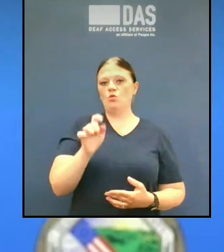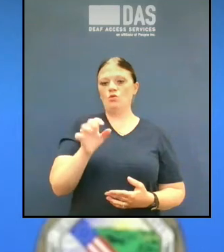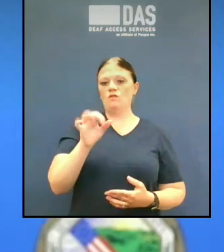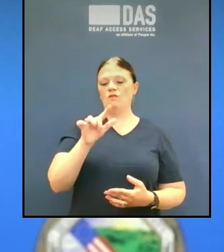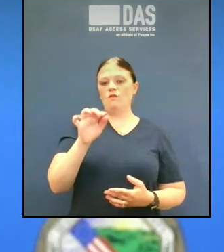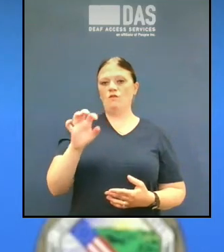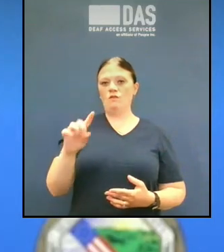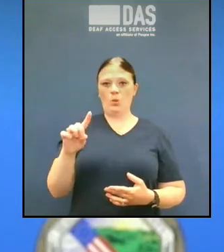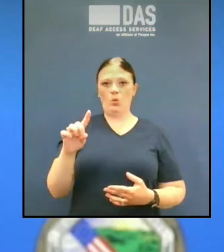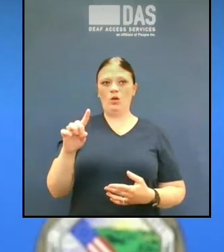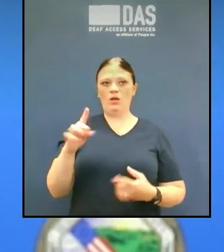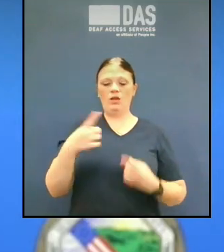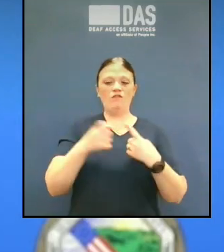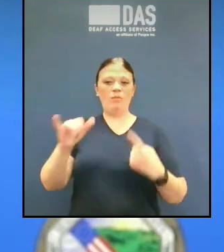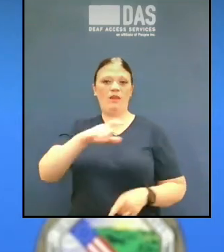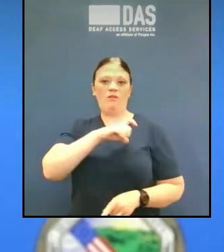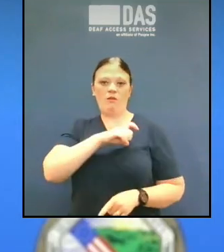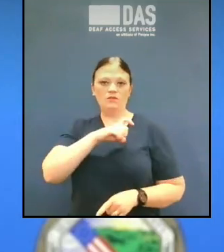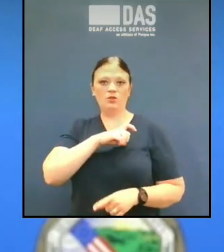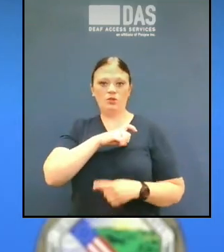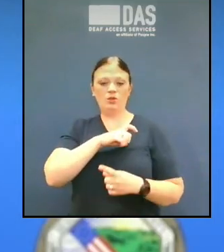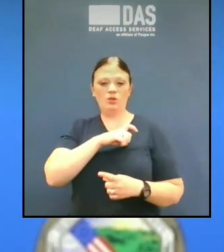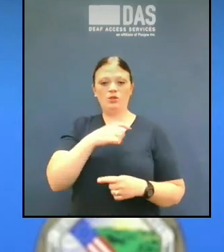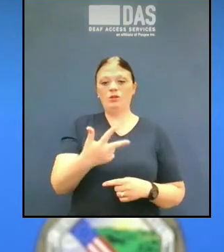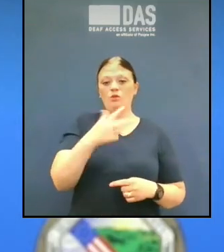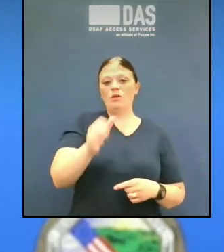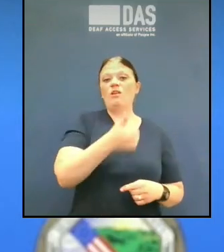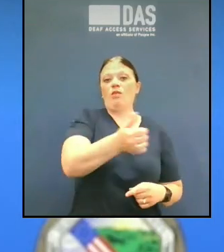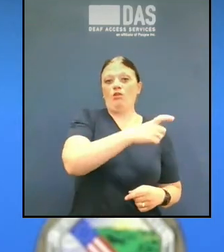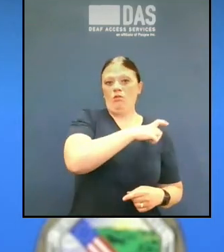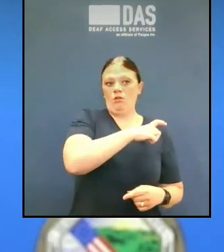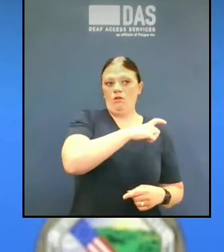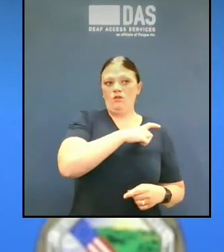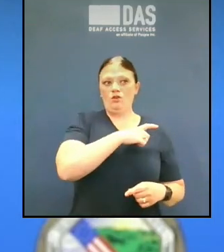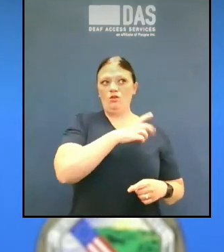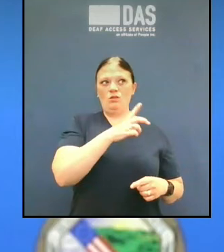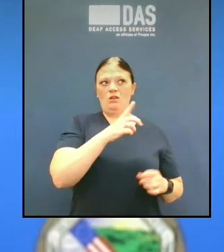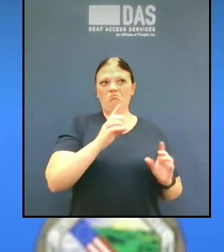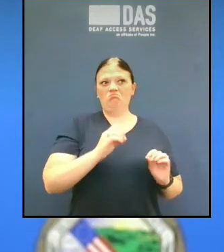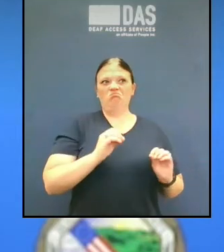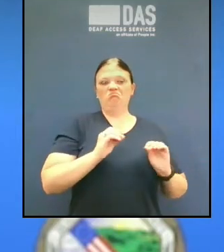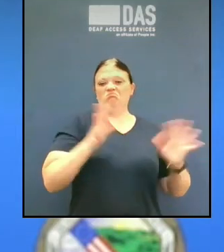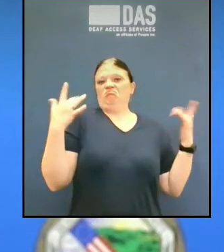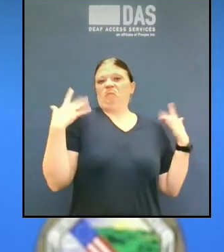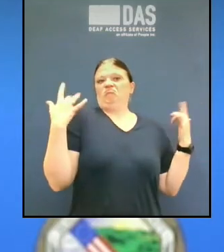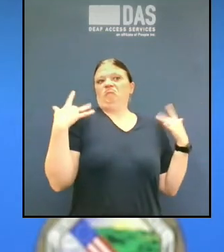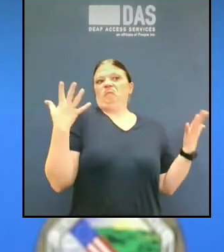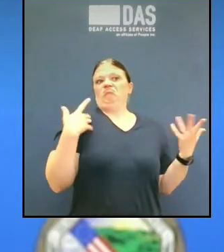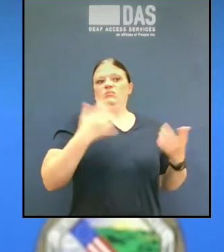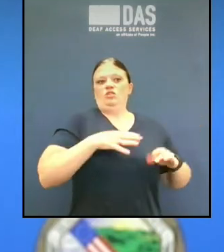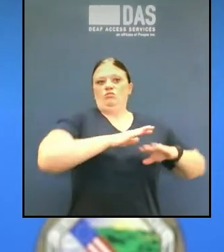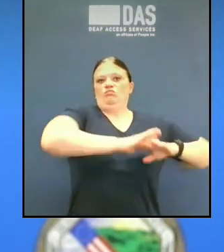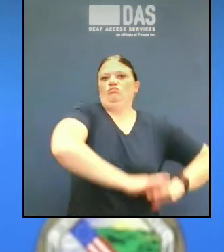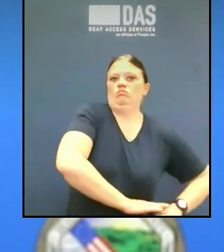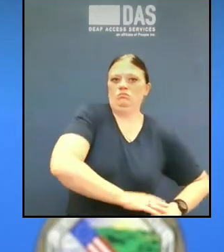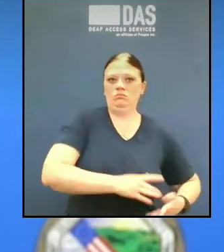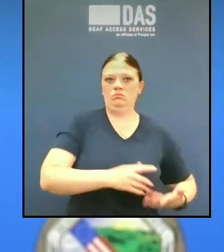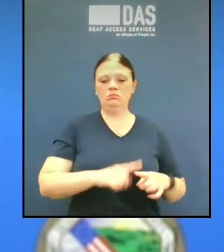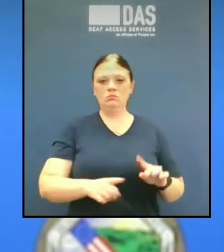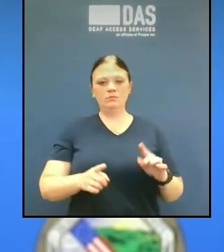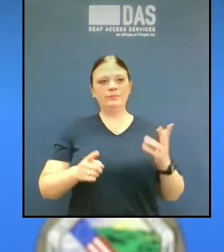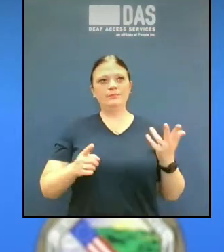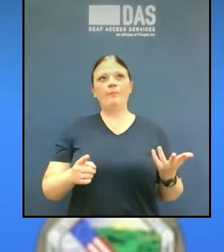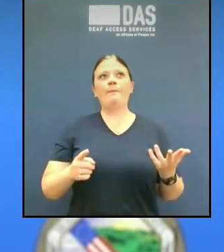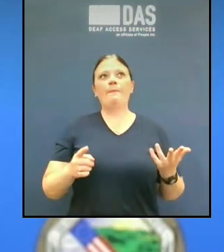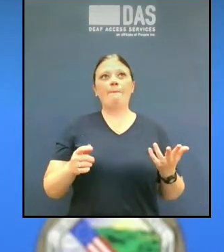hands of a police officer and 3 other officers who did nothing, it seems like, other than to hold him down.